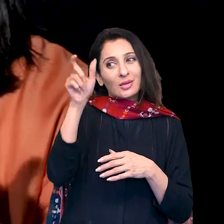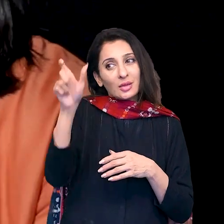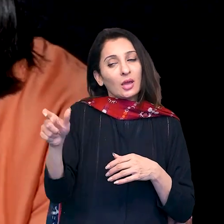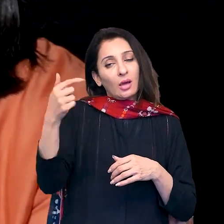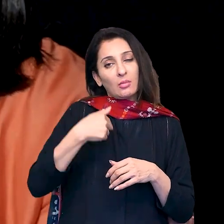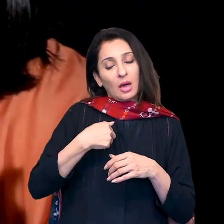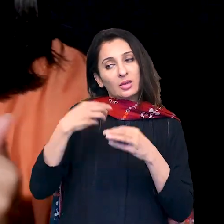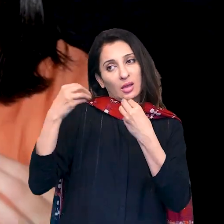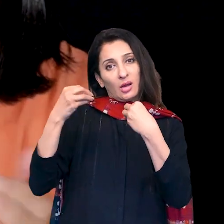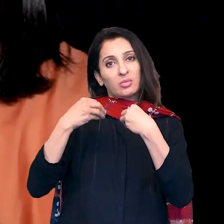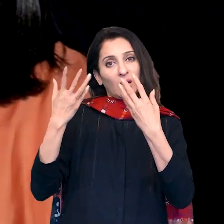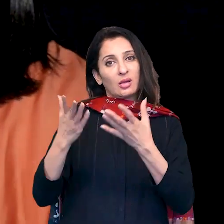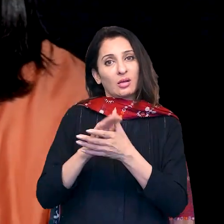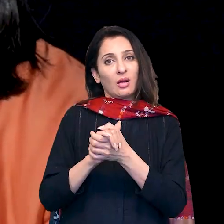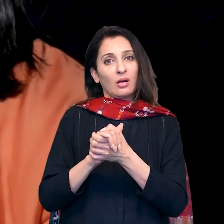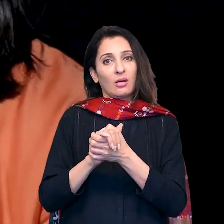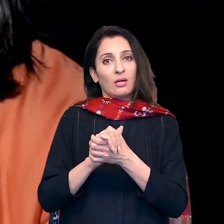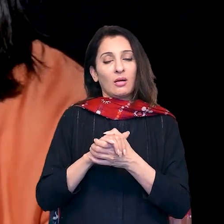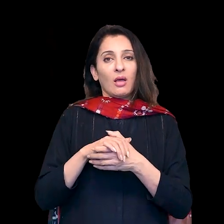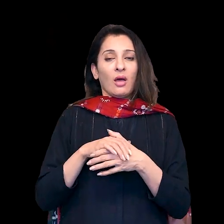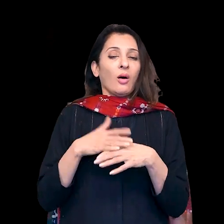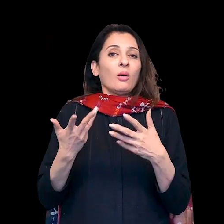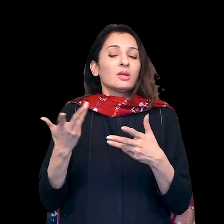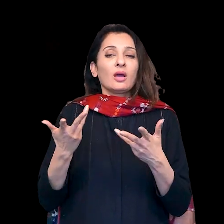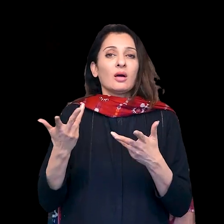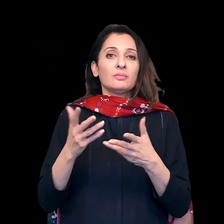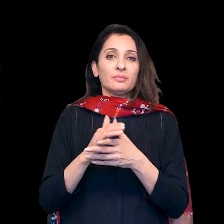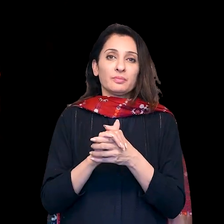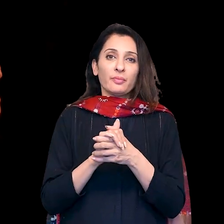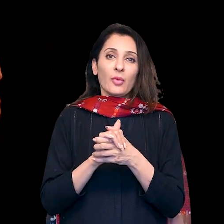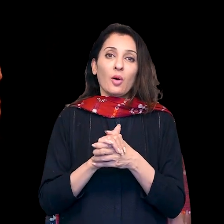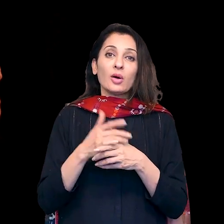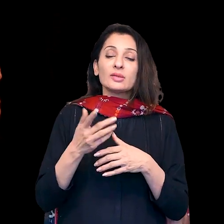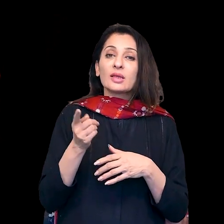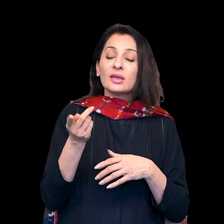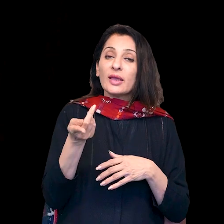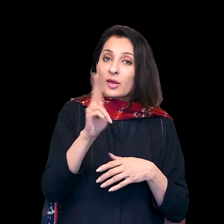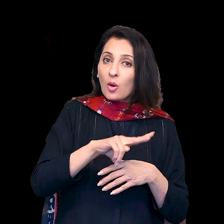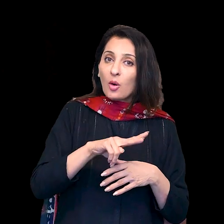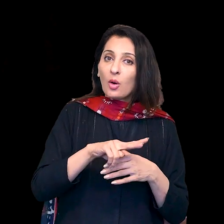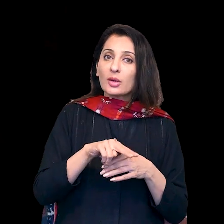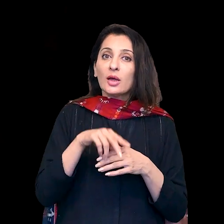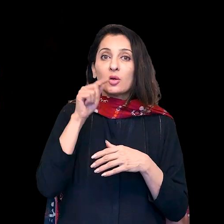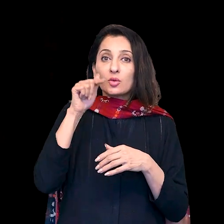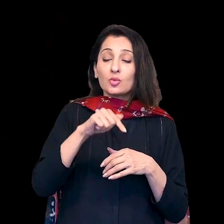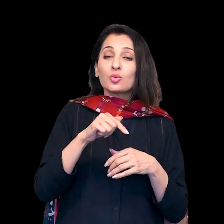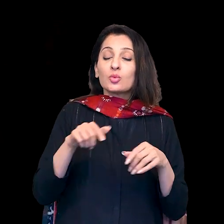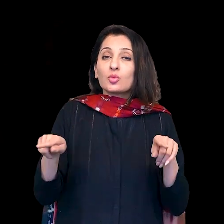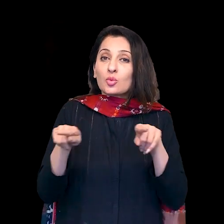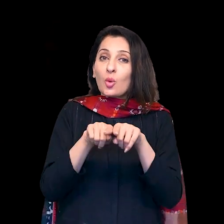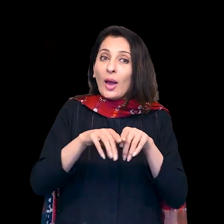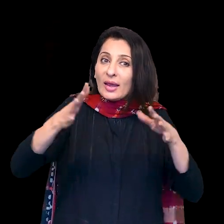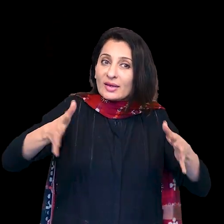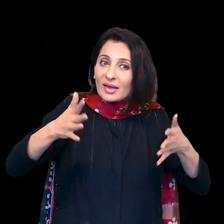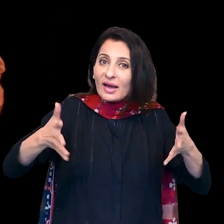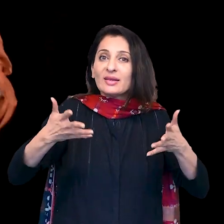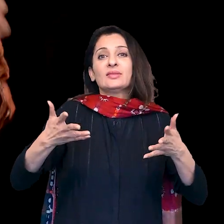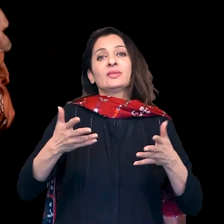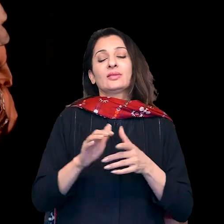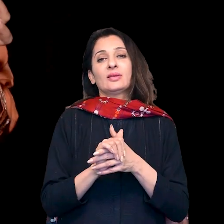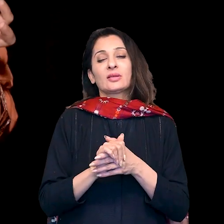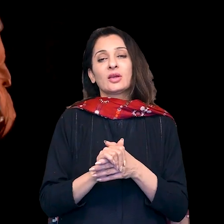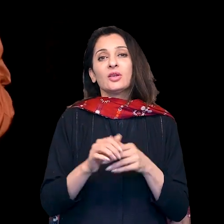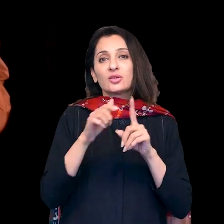so high, they're naturally not going to be met. One thing that is encouraged in relationships is to foster relationships with